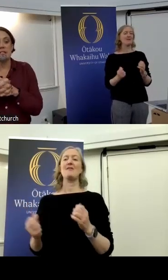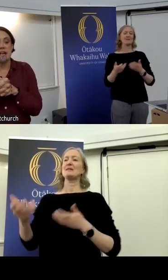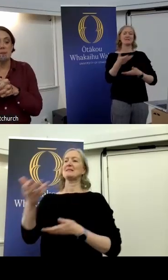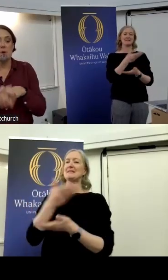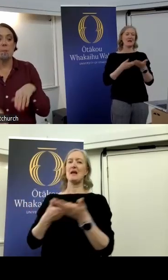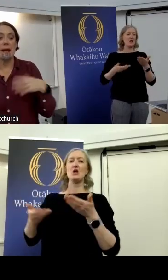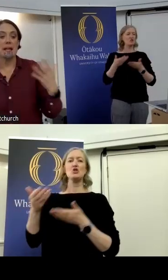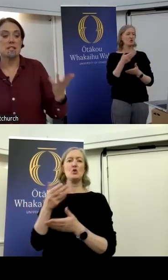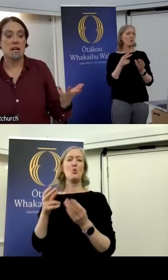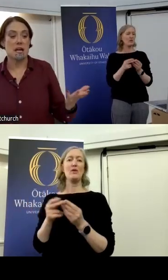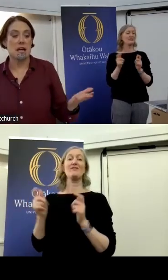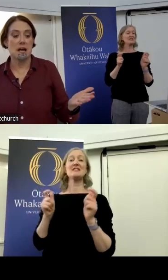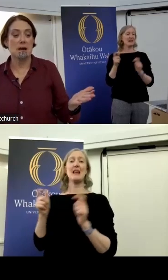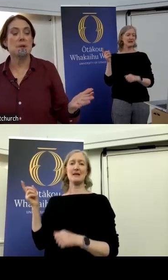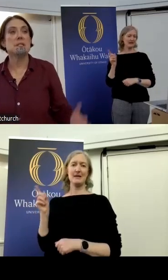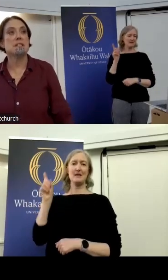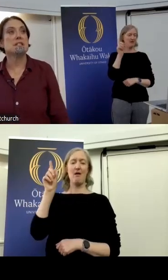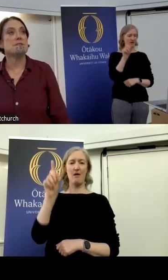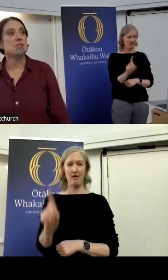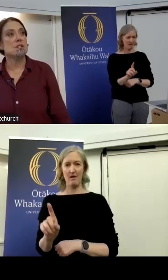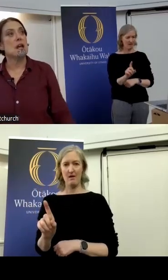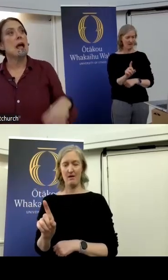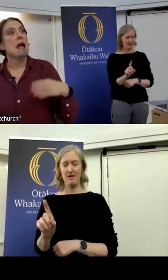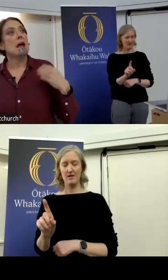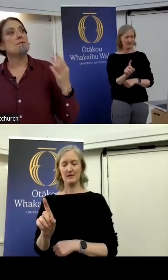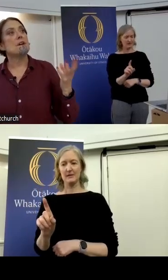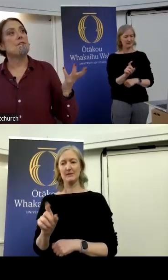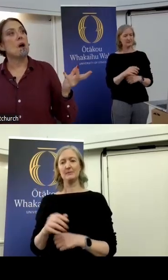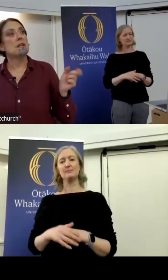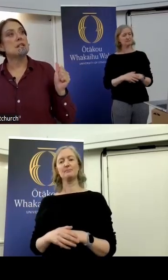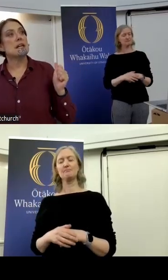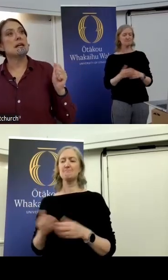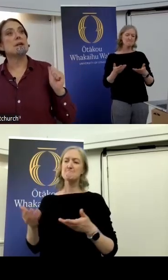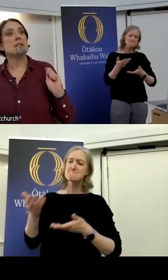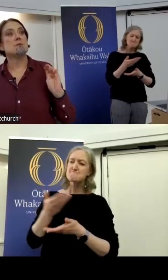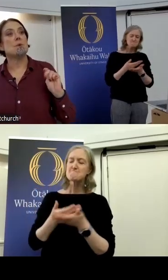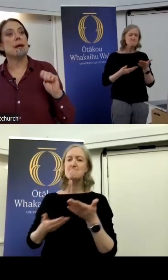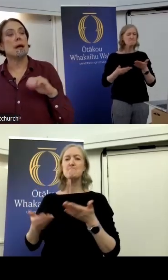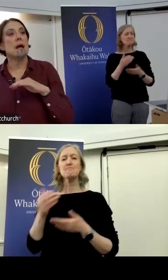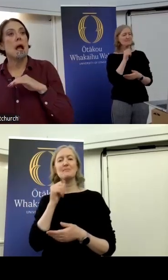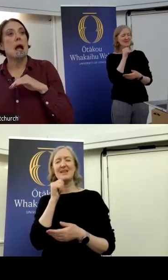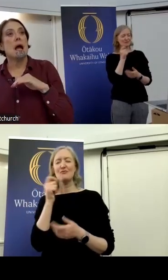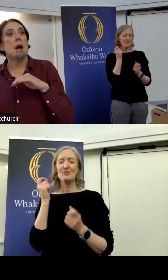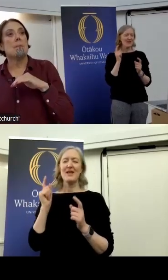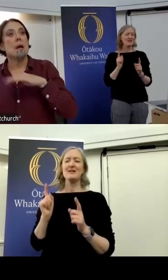within the team who are planning to implement the intervention. And if they find any areas